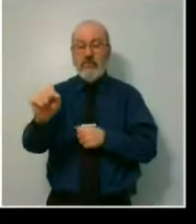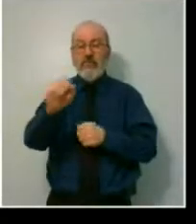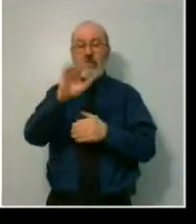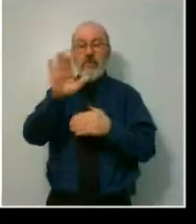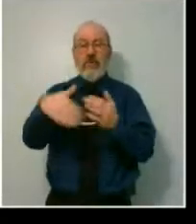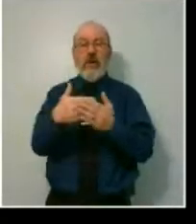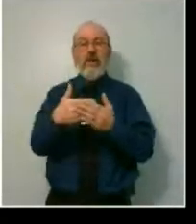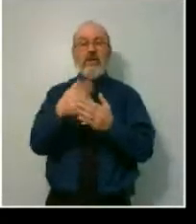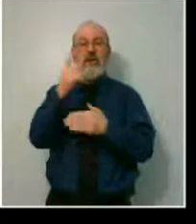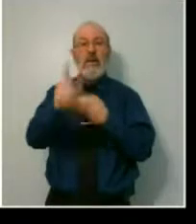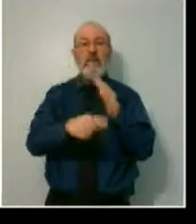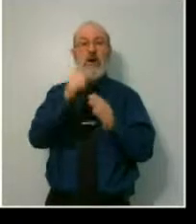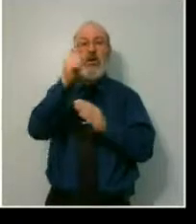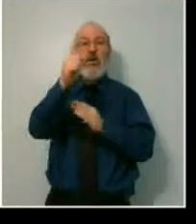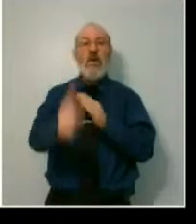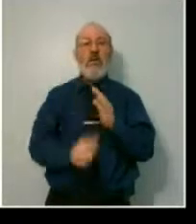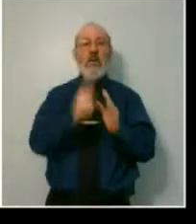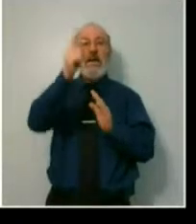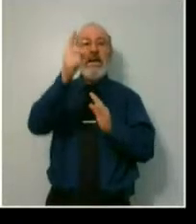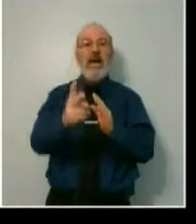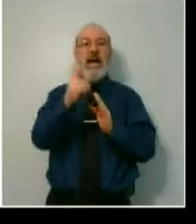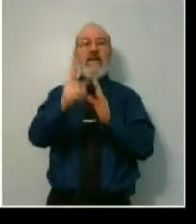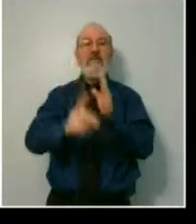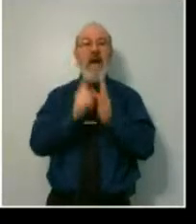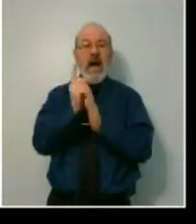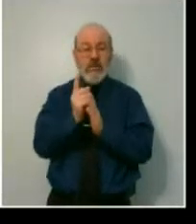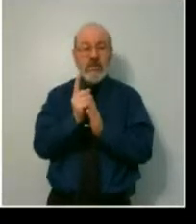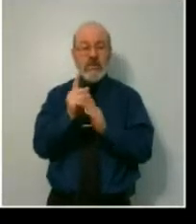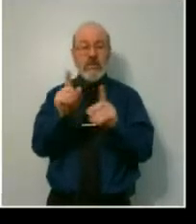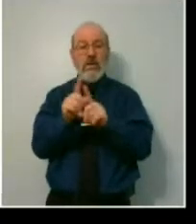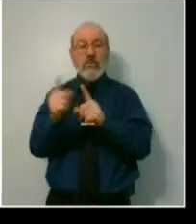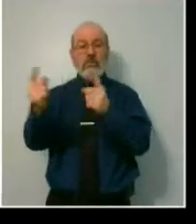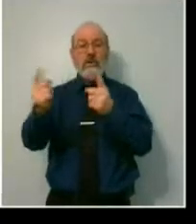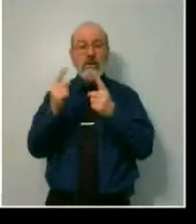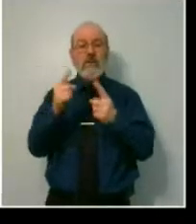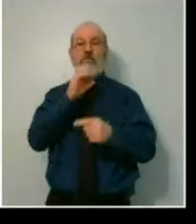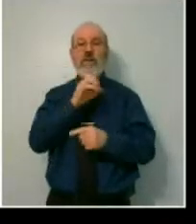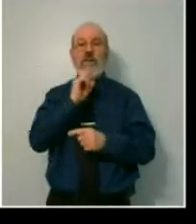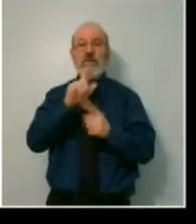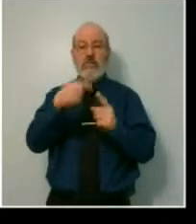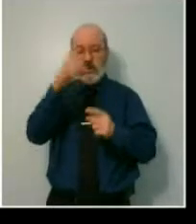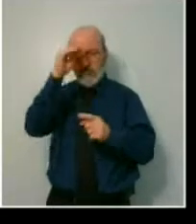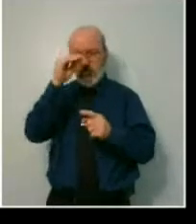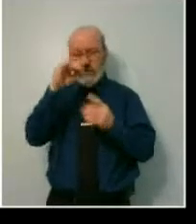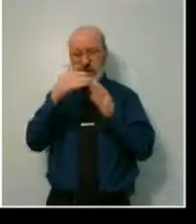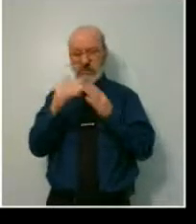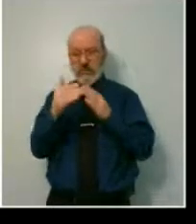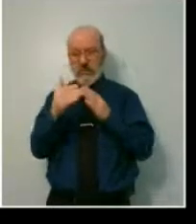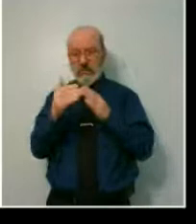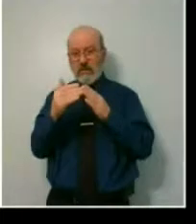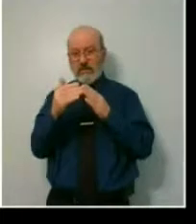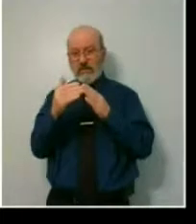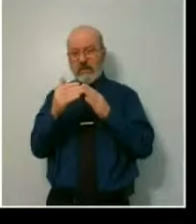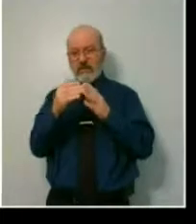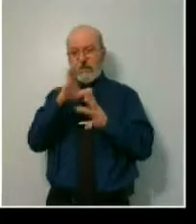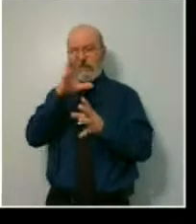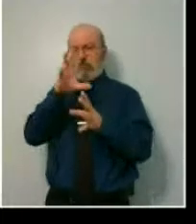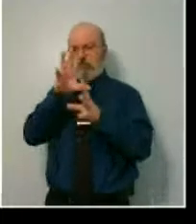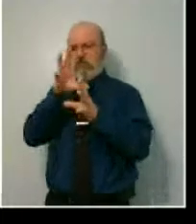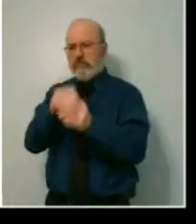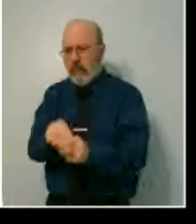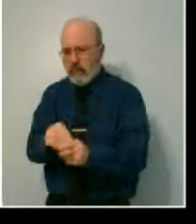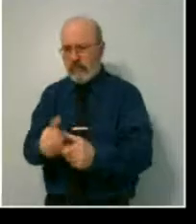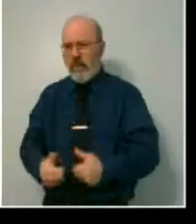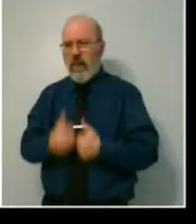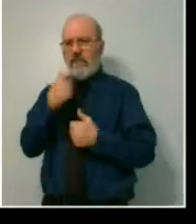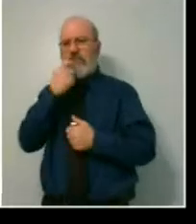about 1.5 hours. He's also coming to the age when boys in this community fall into a life of vice and away from